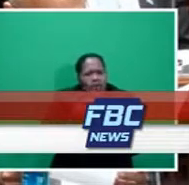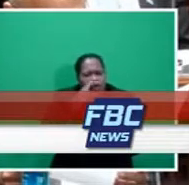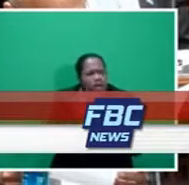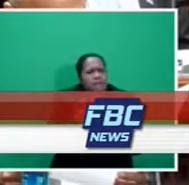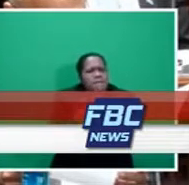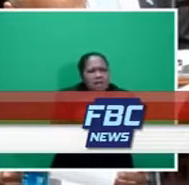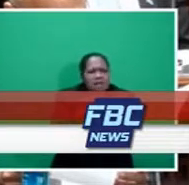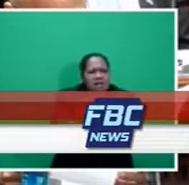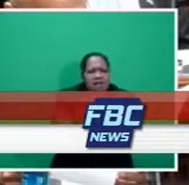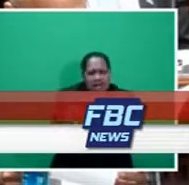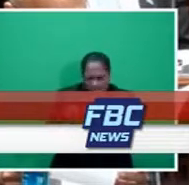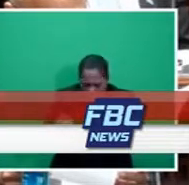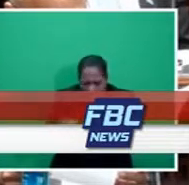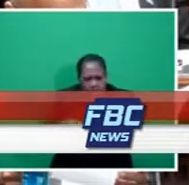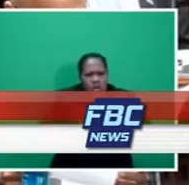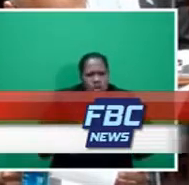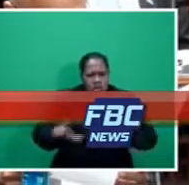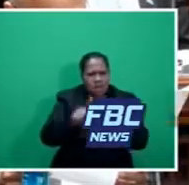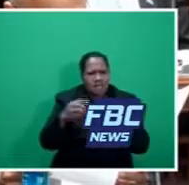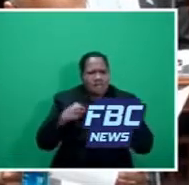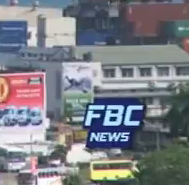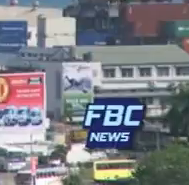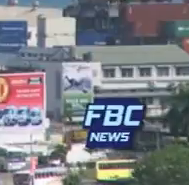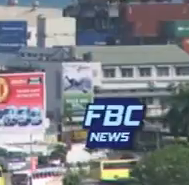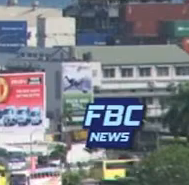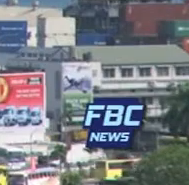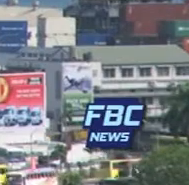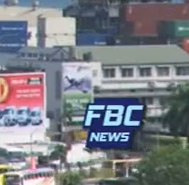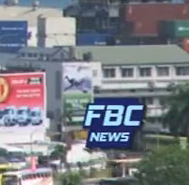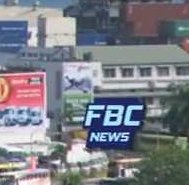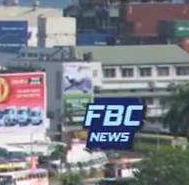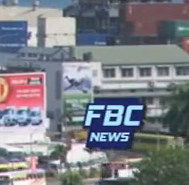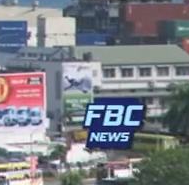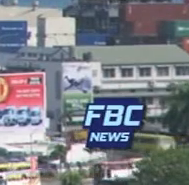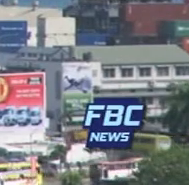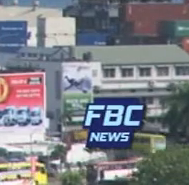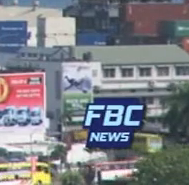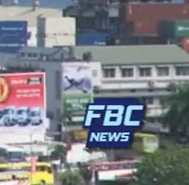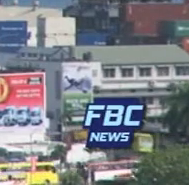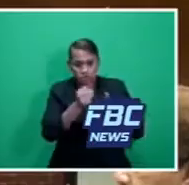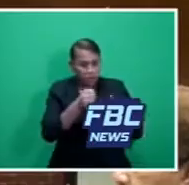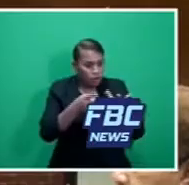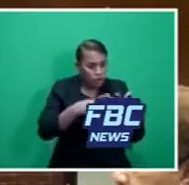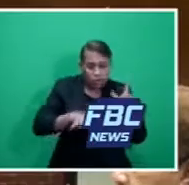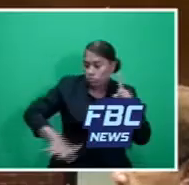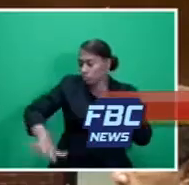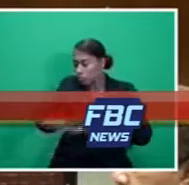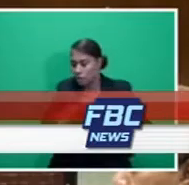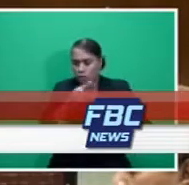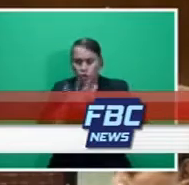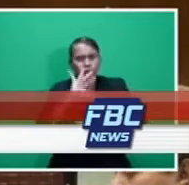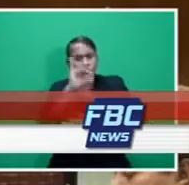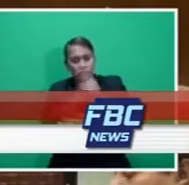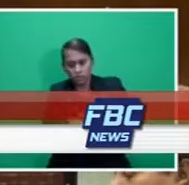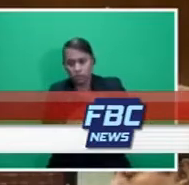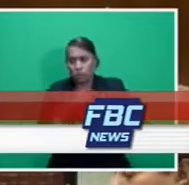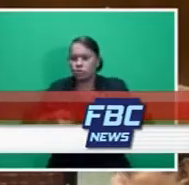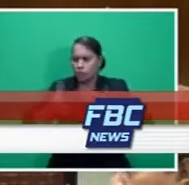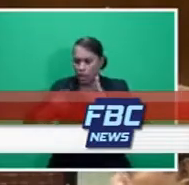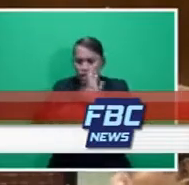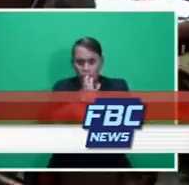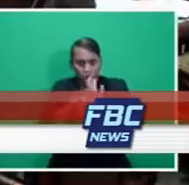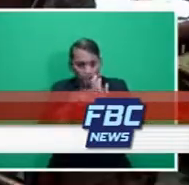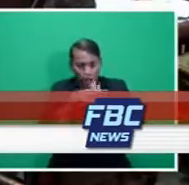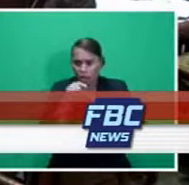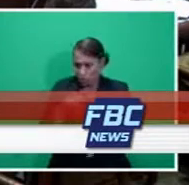go overseas all the time. They don't trust us. In response, the government fired back. You want to chase them away? You want to chase